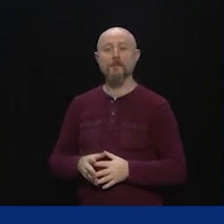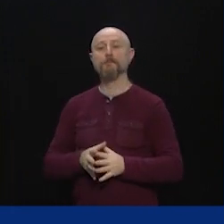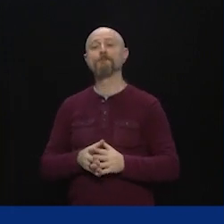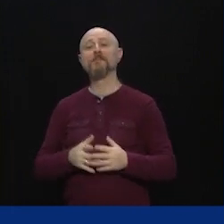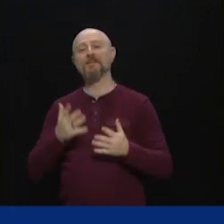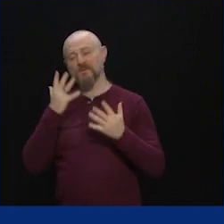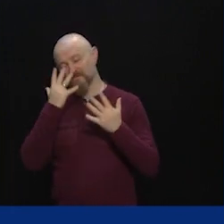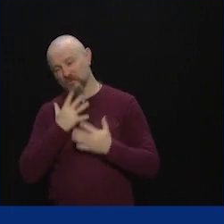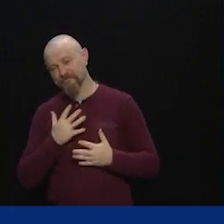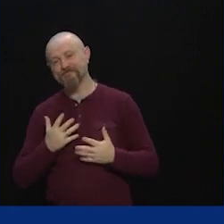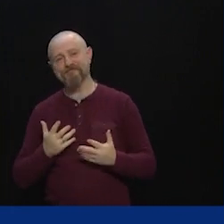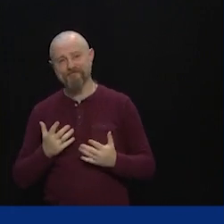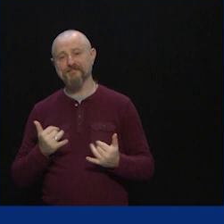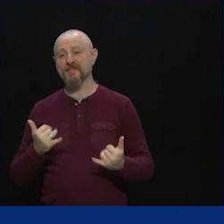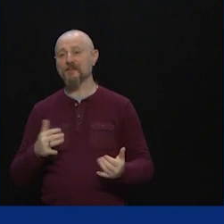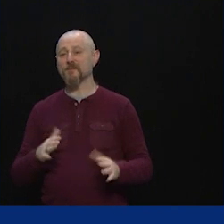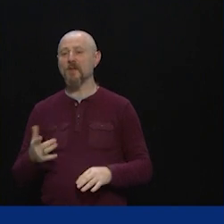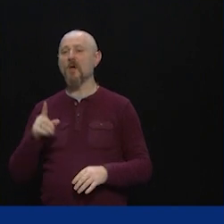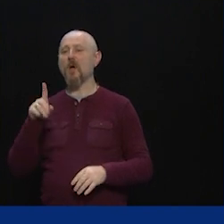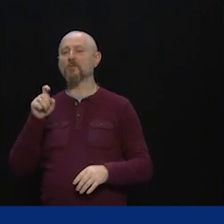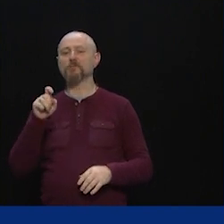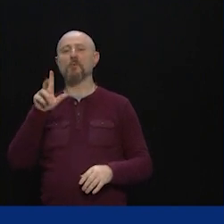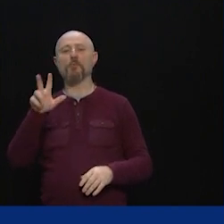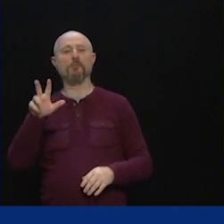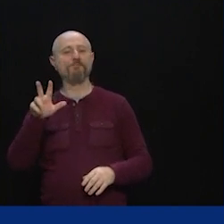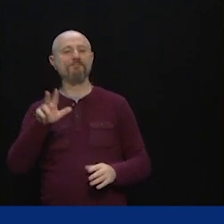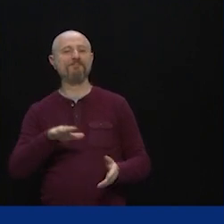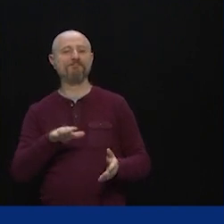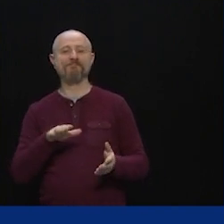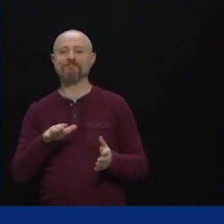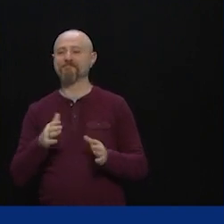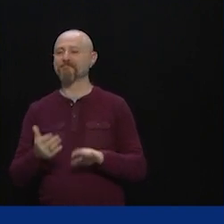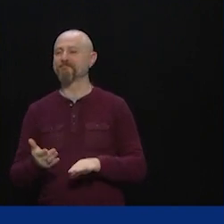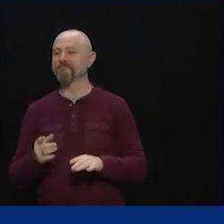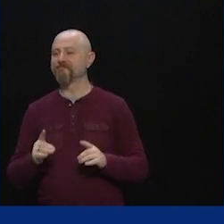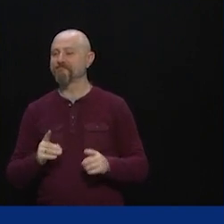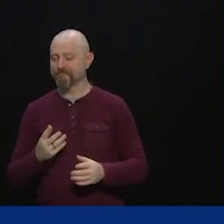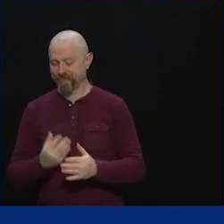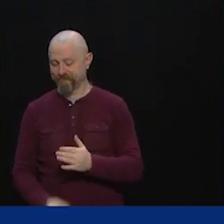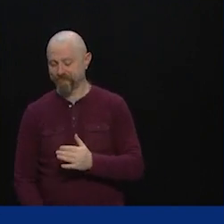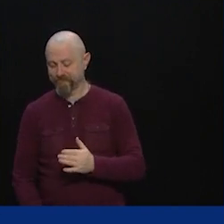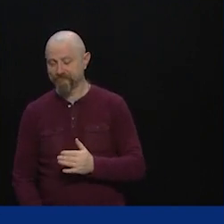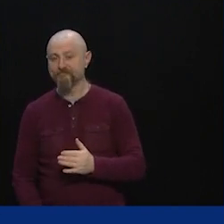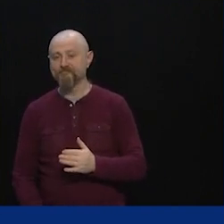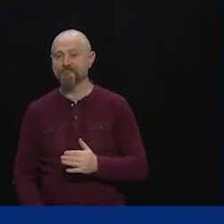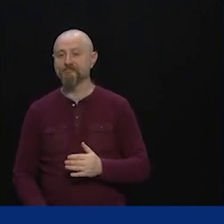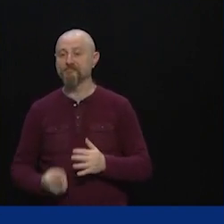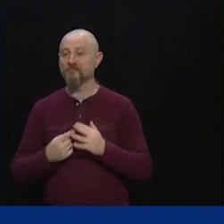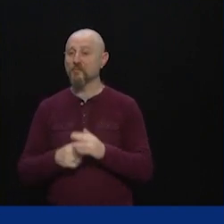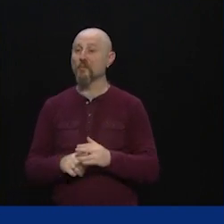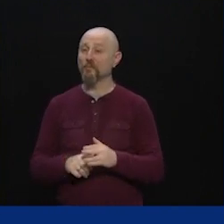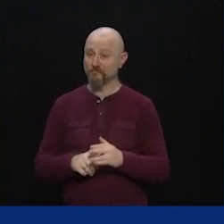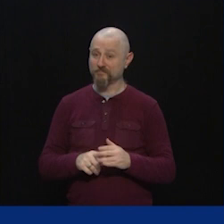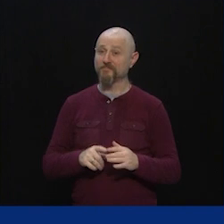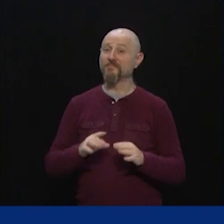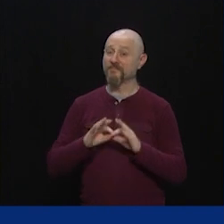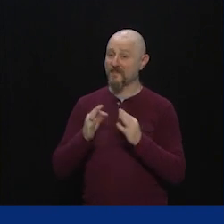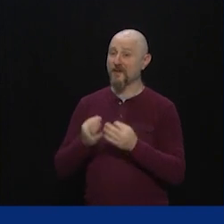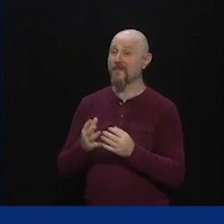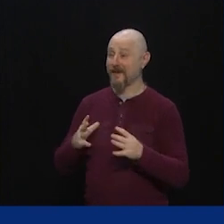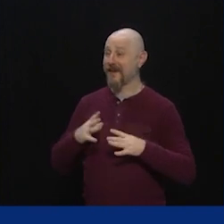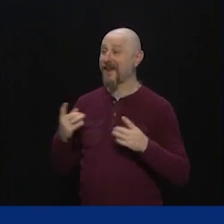longer with us, people that started out the holiday weekend with their families that passed over the weekend. And it's just so sad to think